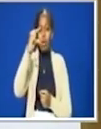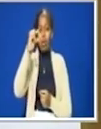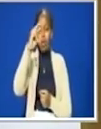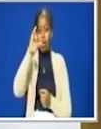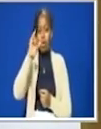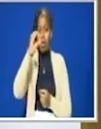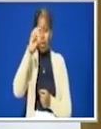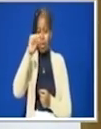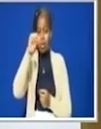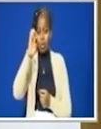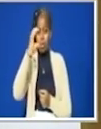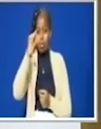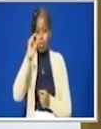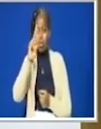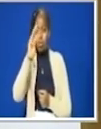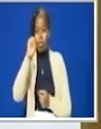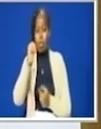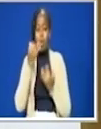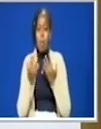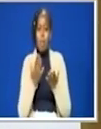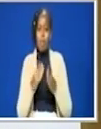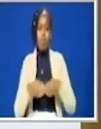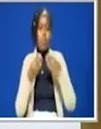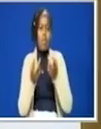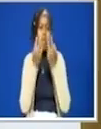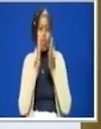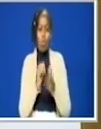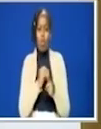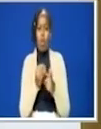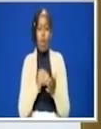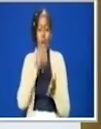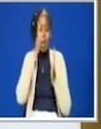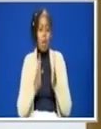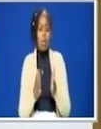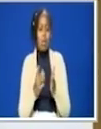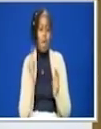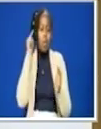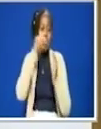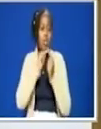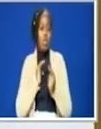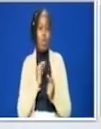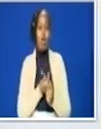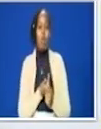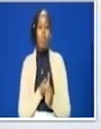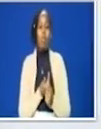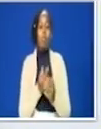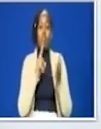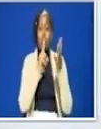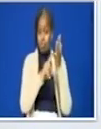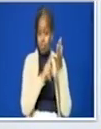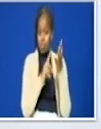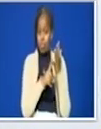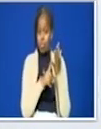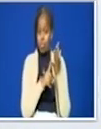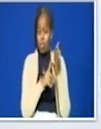gynoecium. So yes. Maybe to give our viewers or our learners back at home our objectives, objective number 1